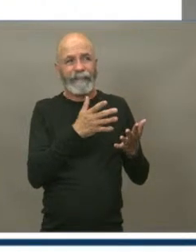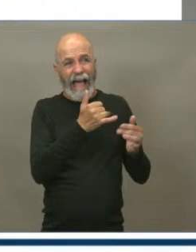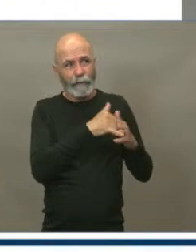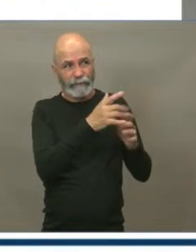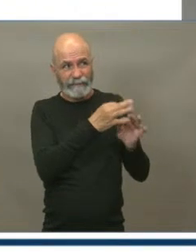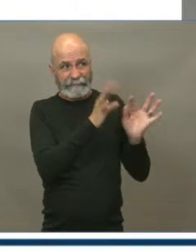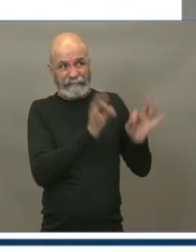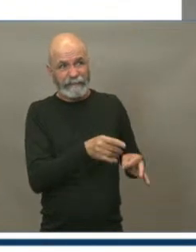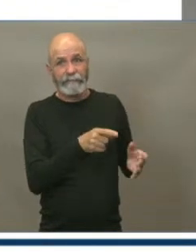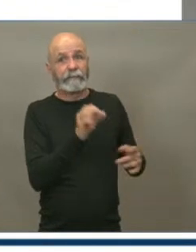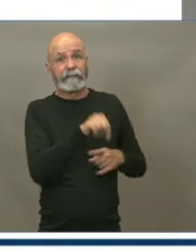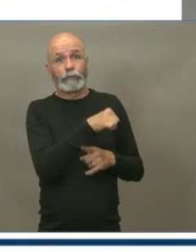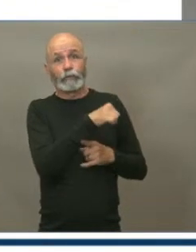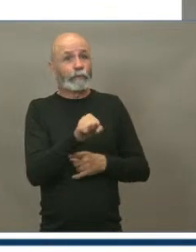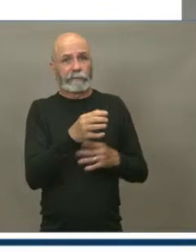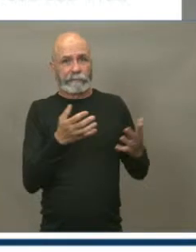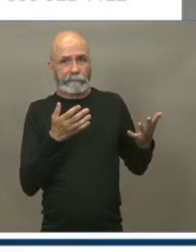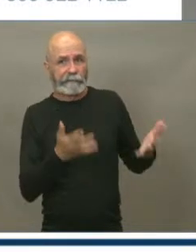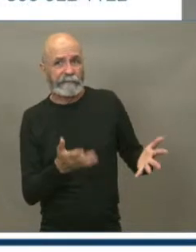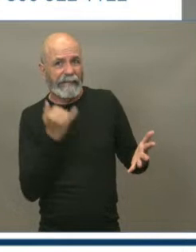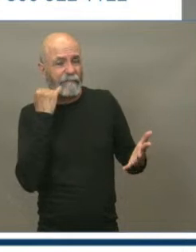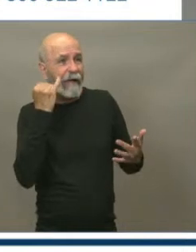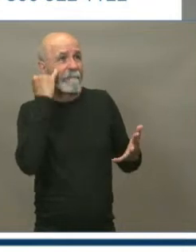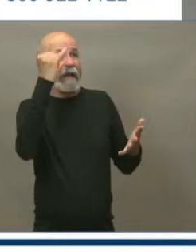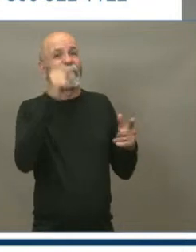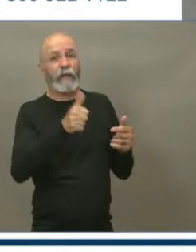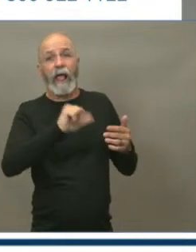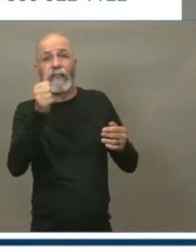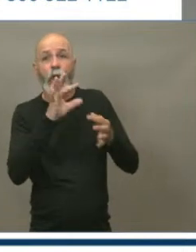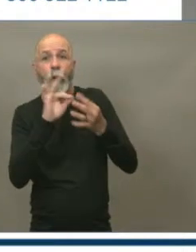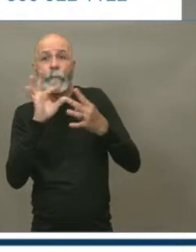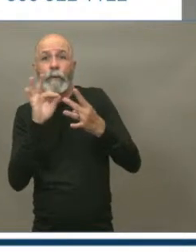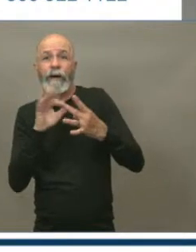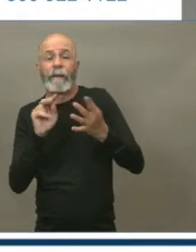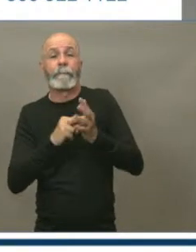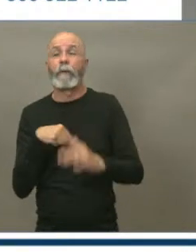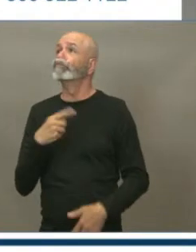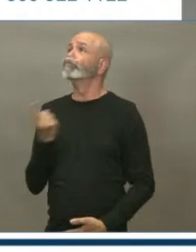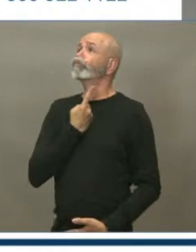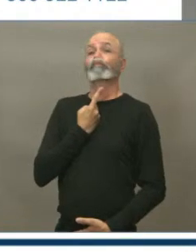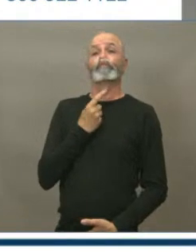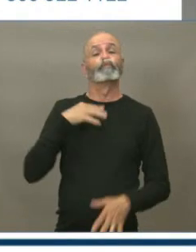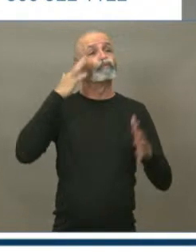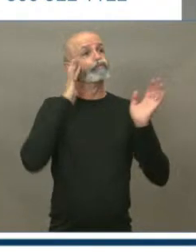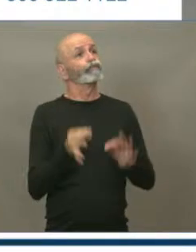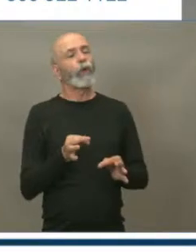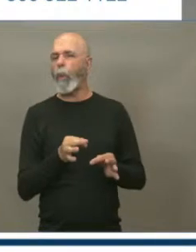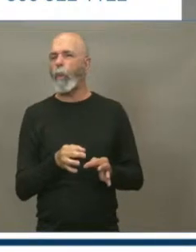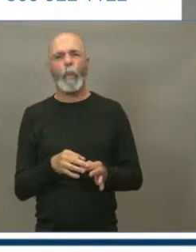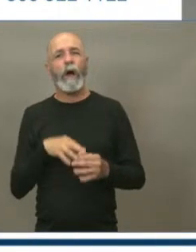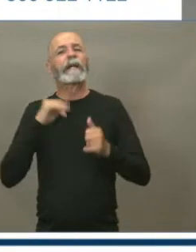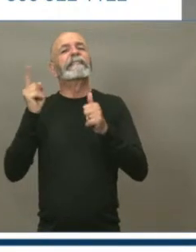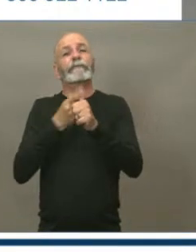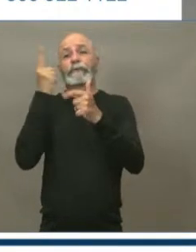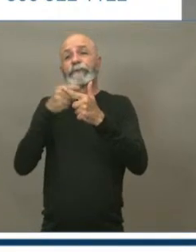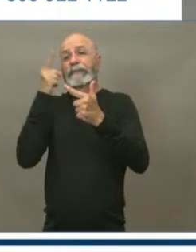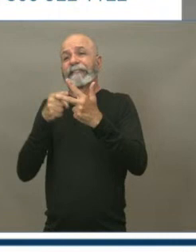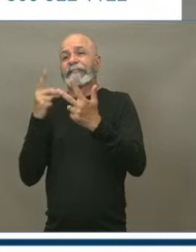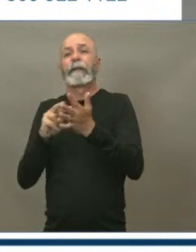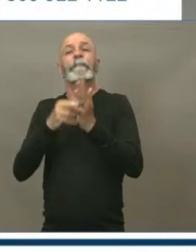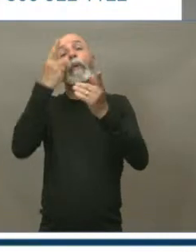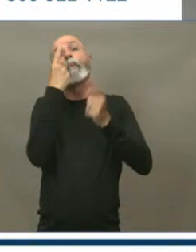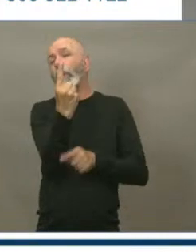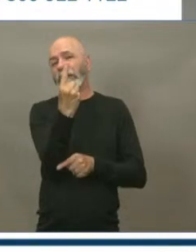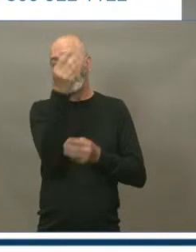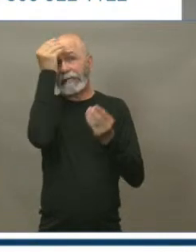other factors as well to make final decisions with the Premier on the steps we're going to take